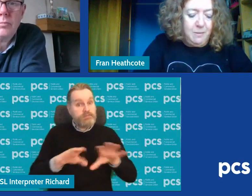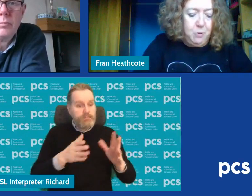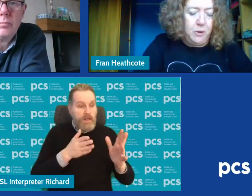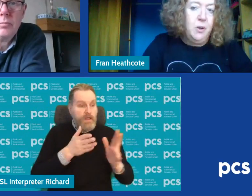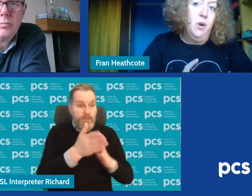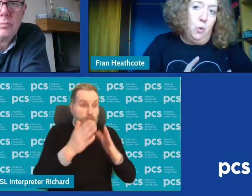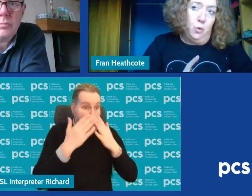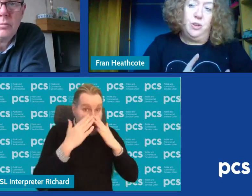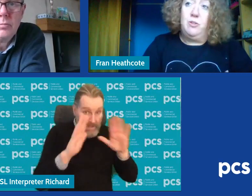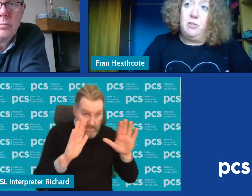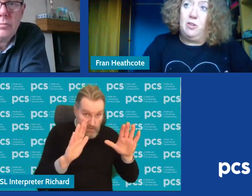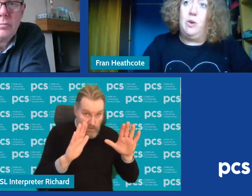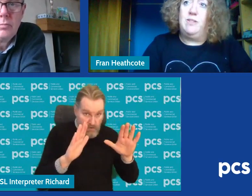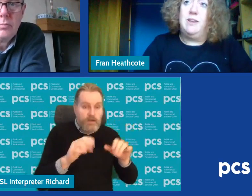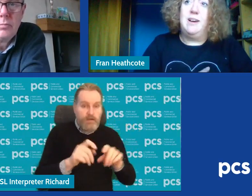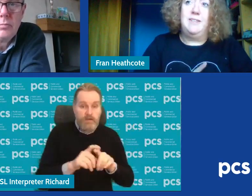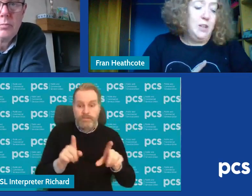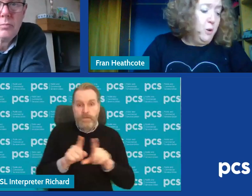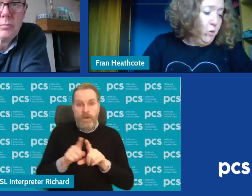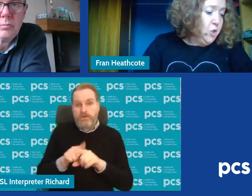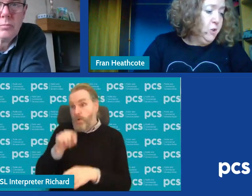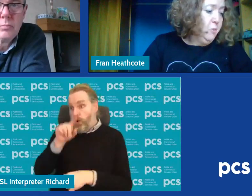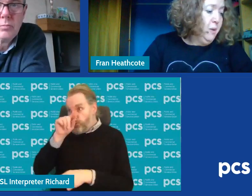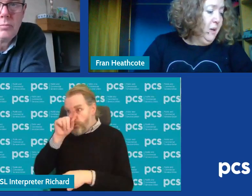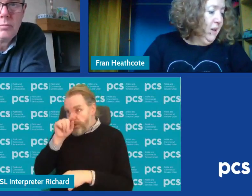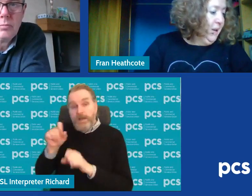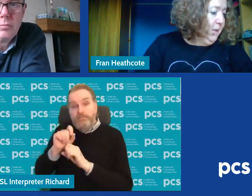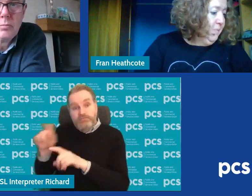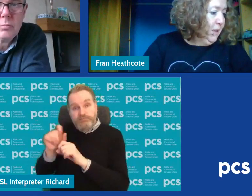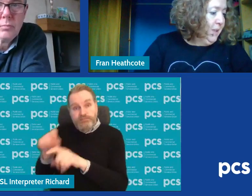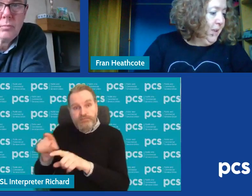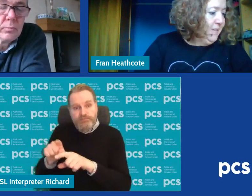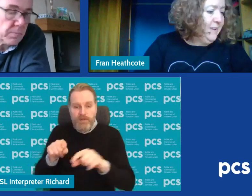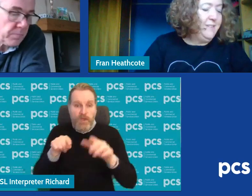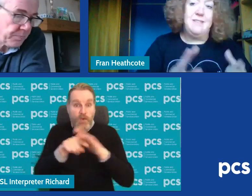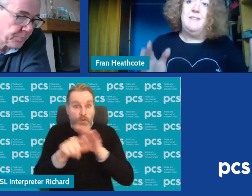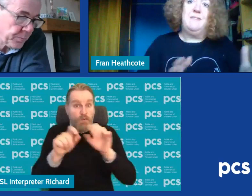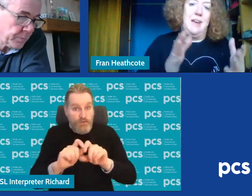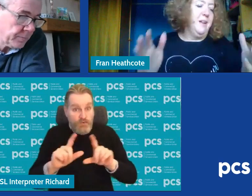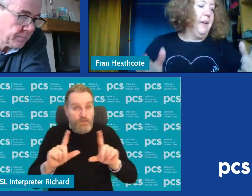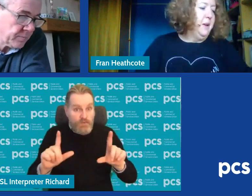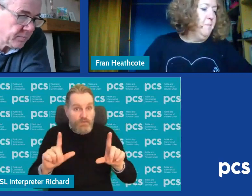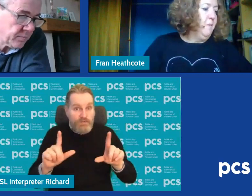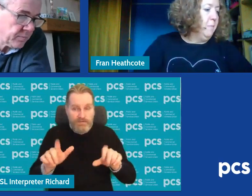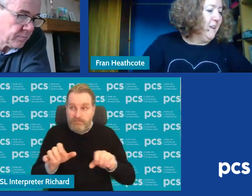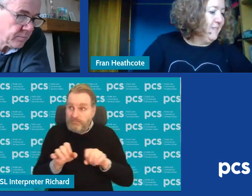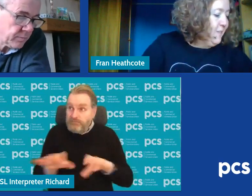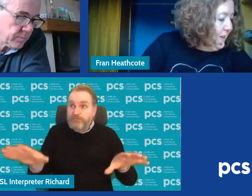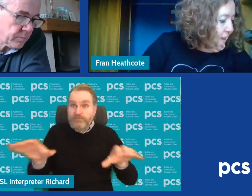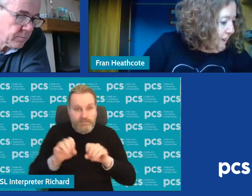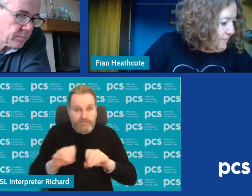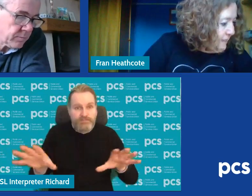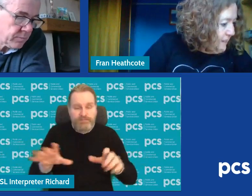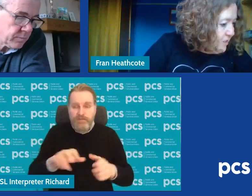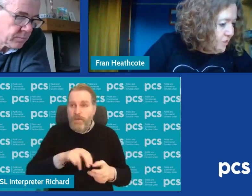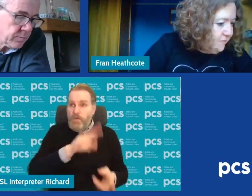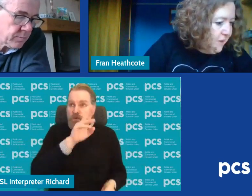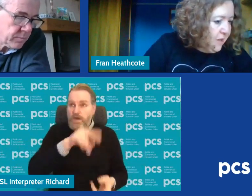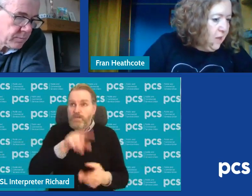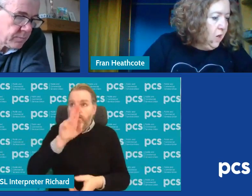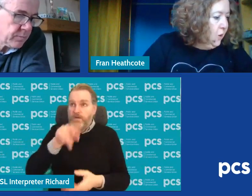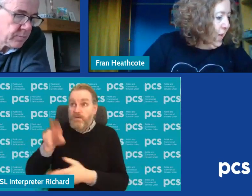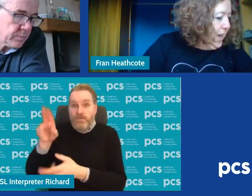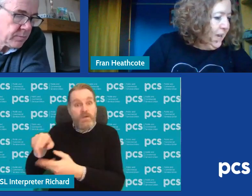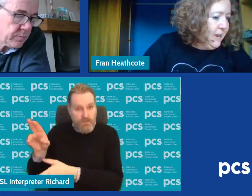to Facebook, also goes to Twitter and to YouTube, and that tends to get a massive